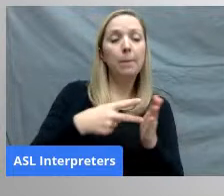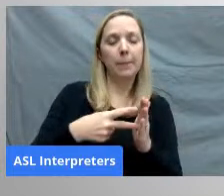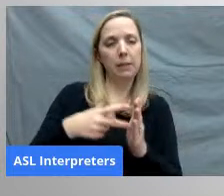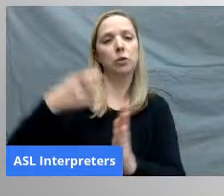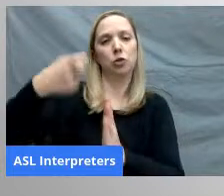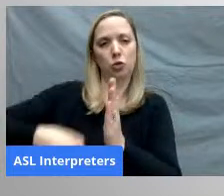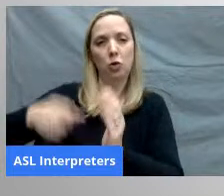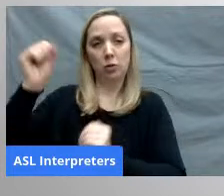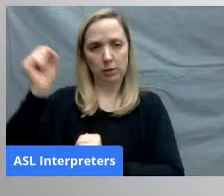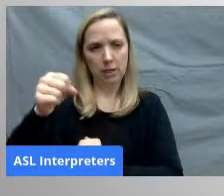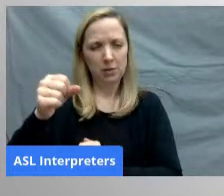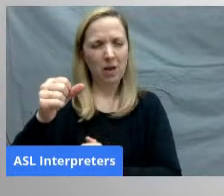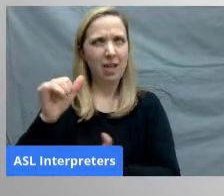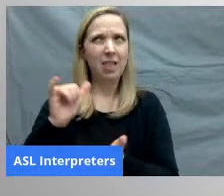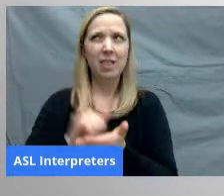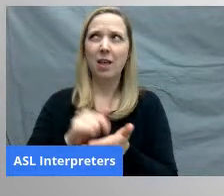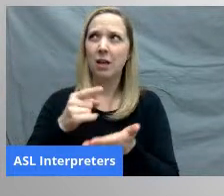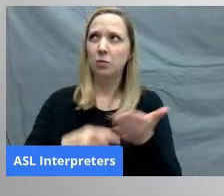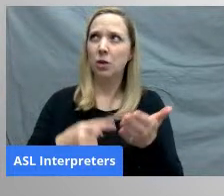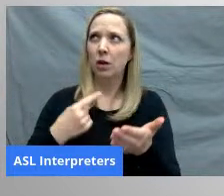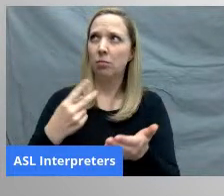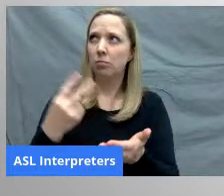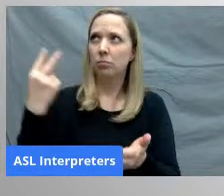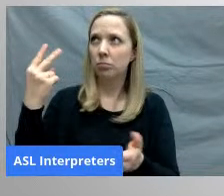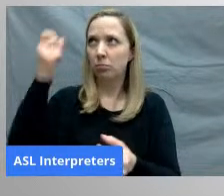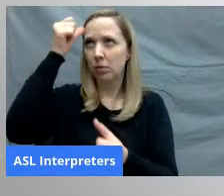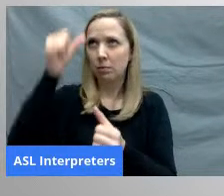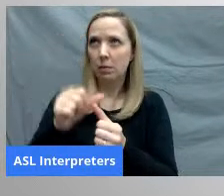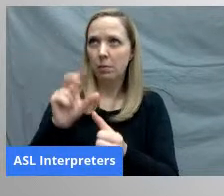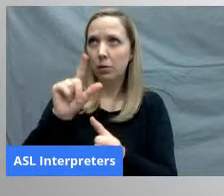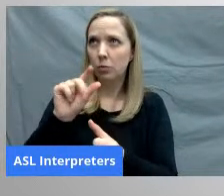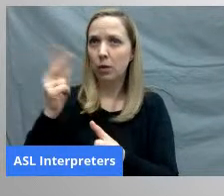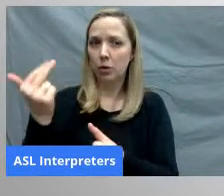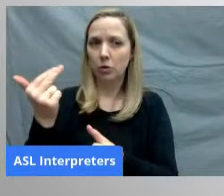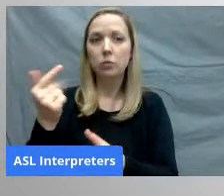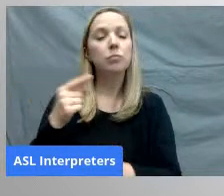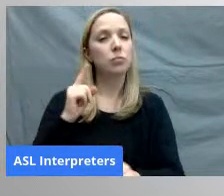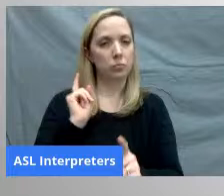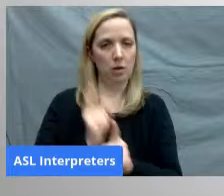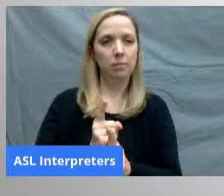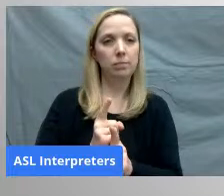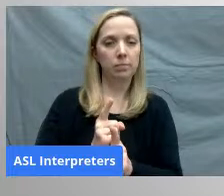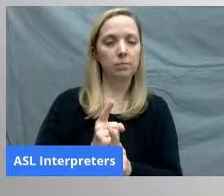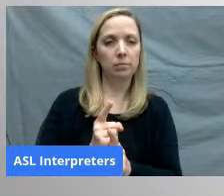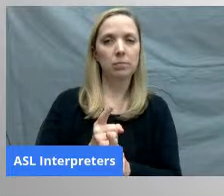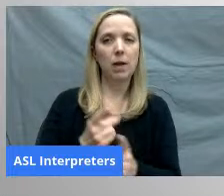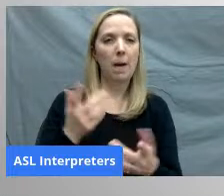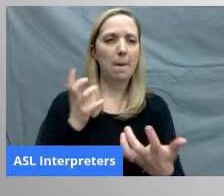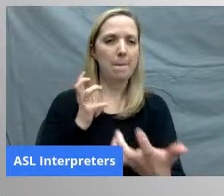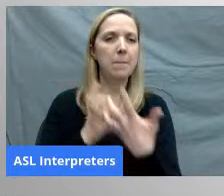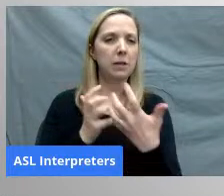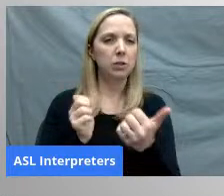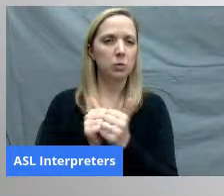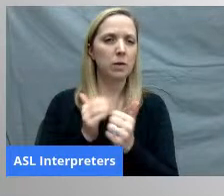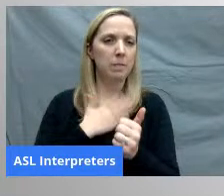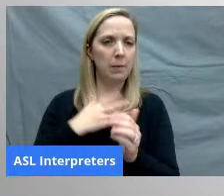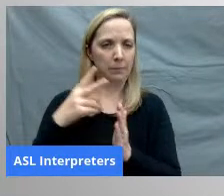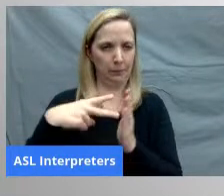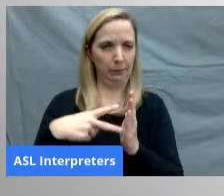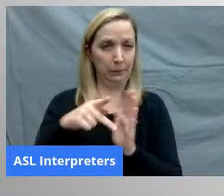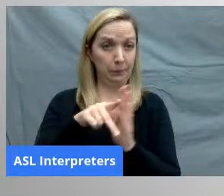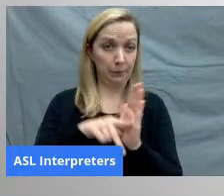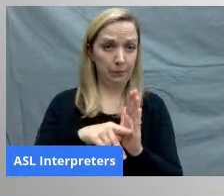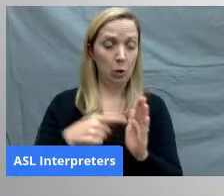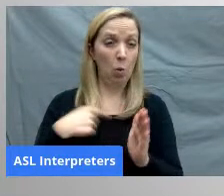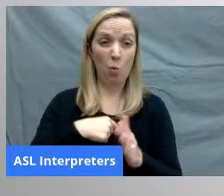So that's what I recall. Yeah, and I think that's consistent with what I saw too. Okay. And we didn't